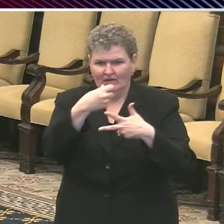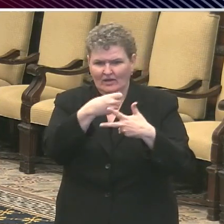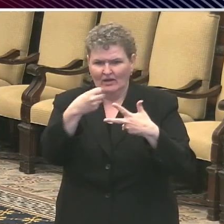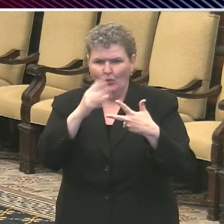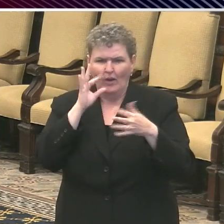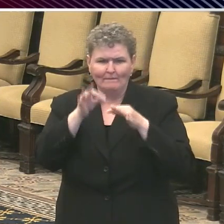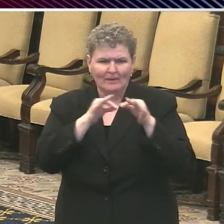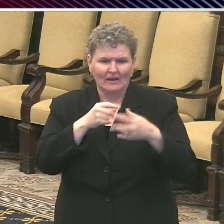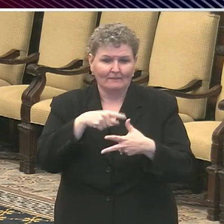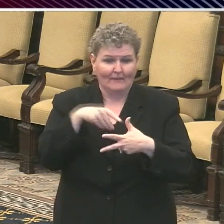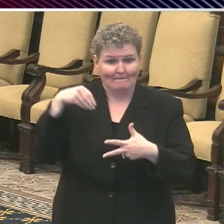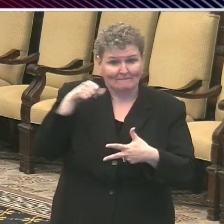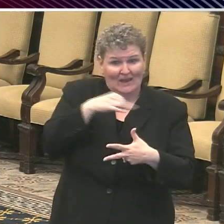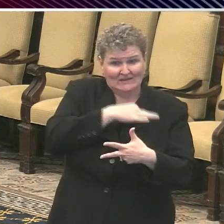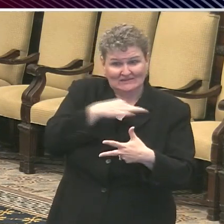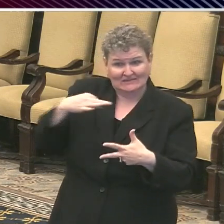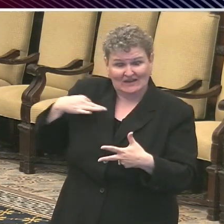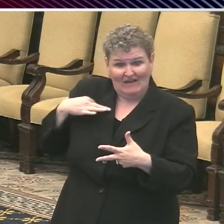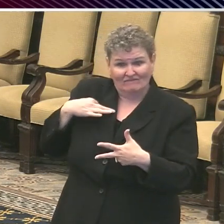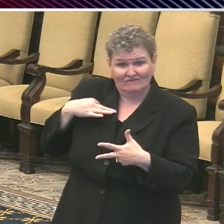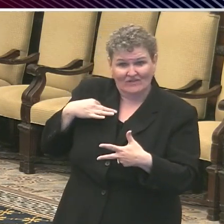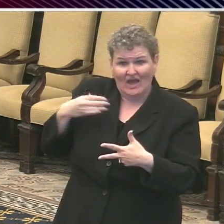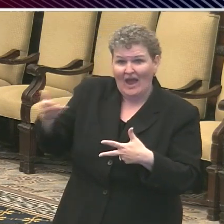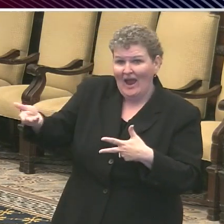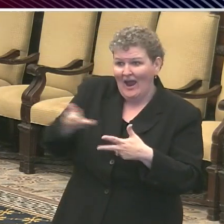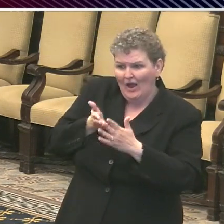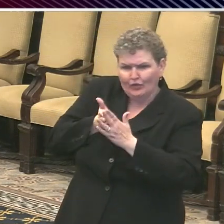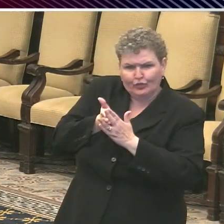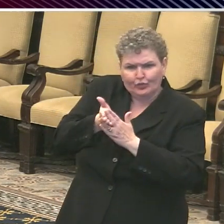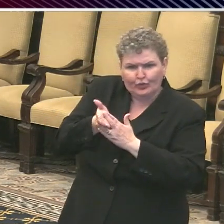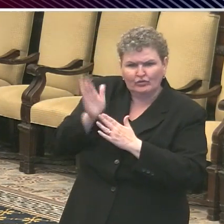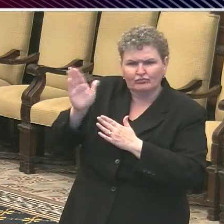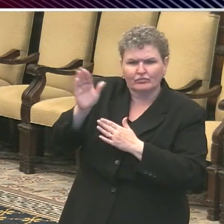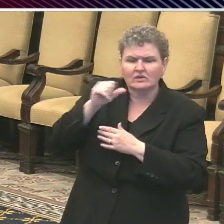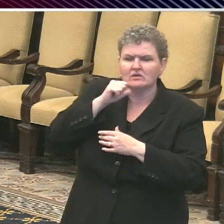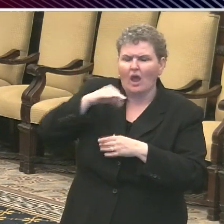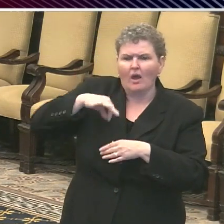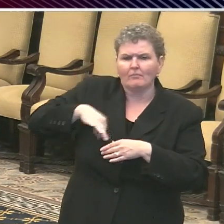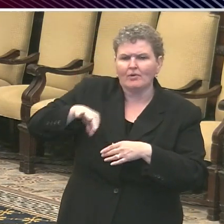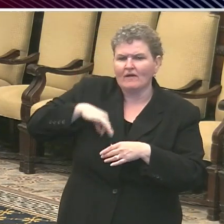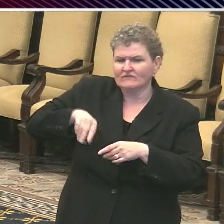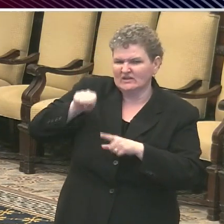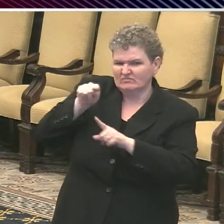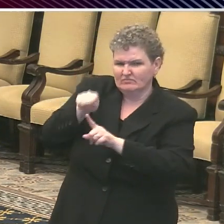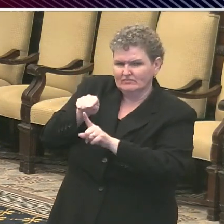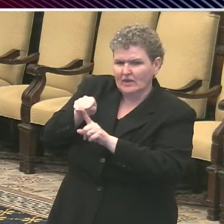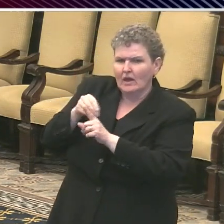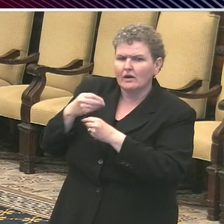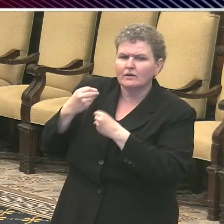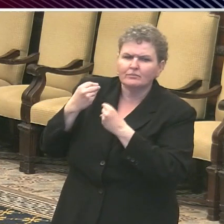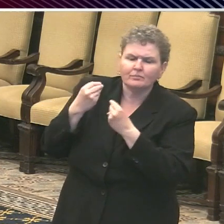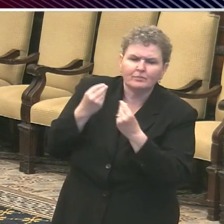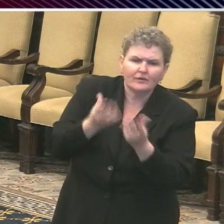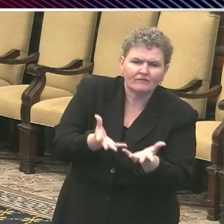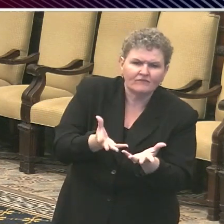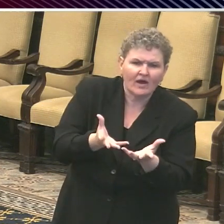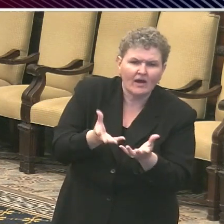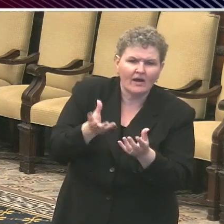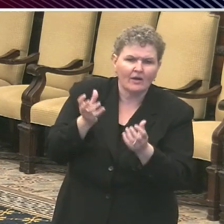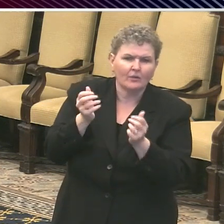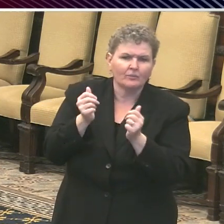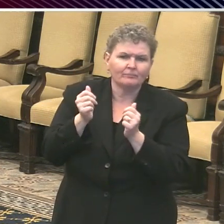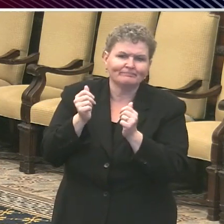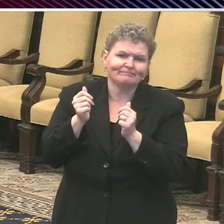Paid staff will be hired through nonprofit organizations that provide simply the administrative function of hiring the